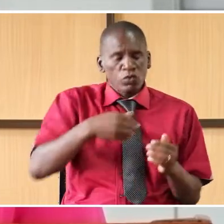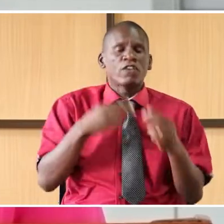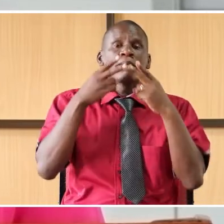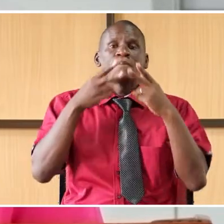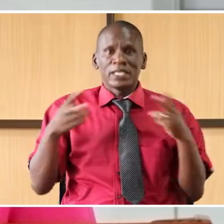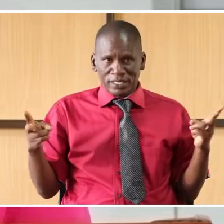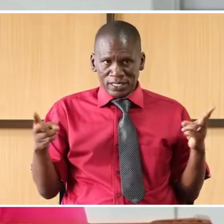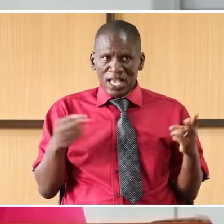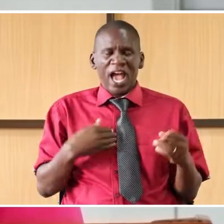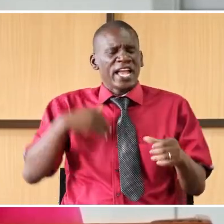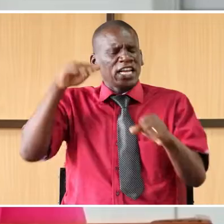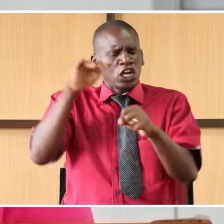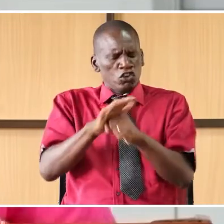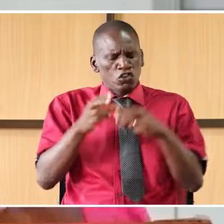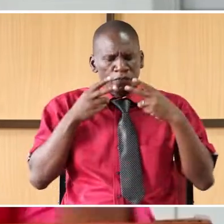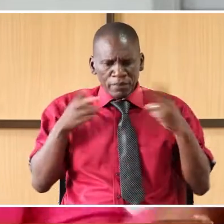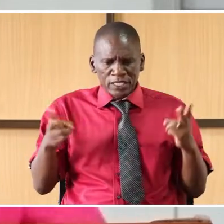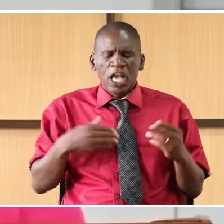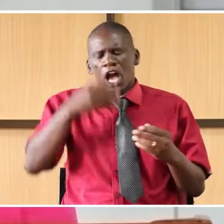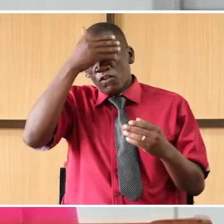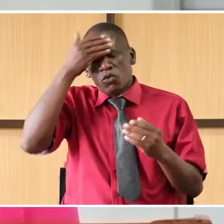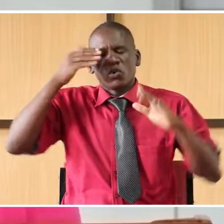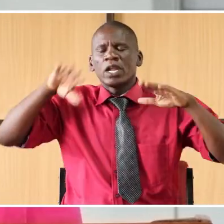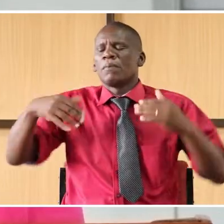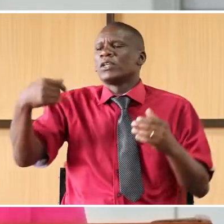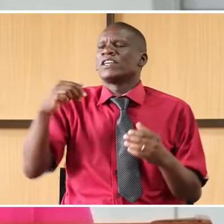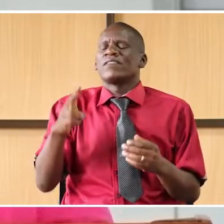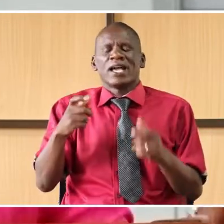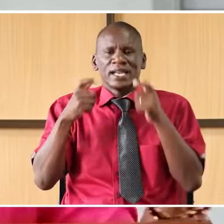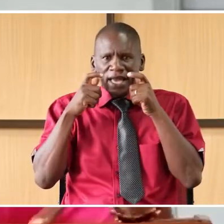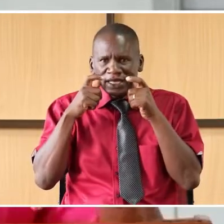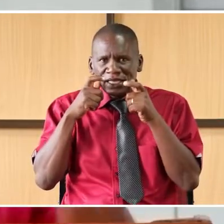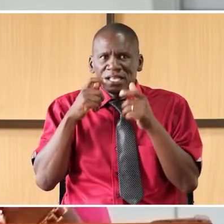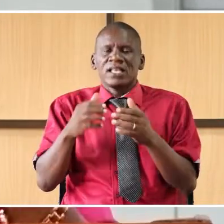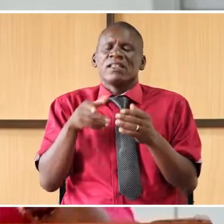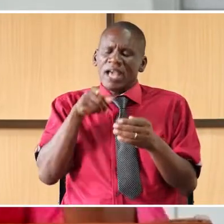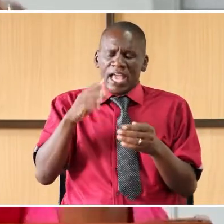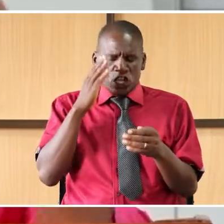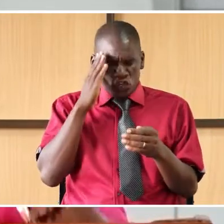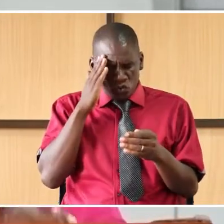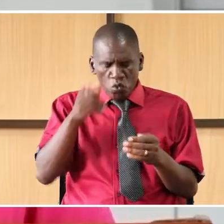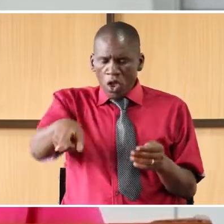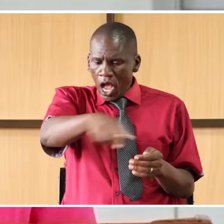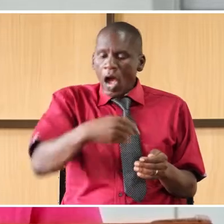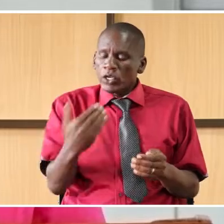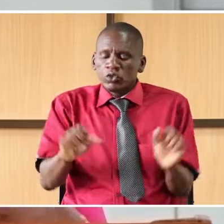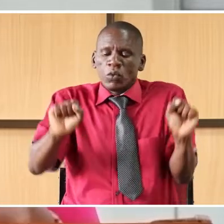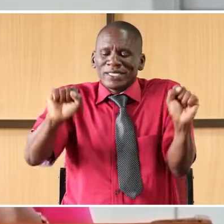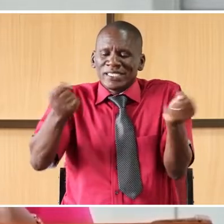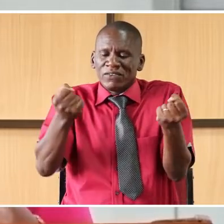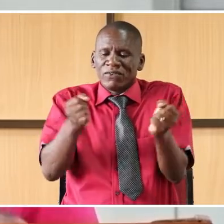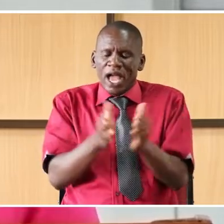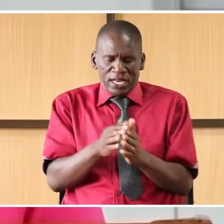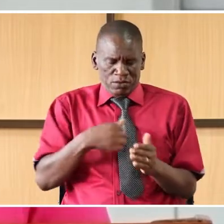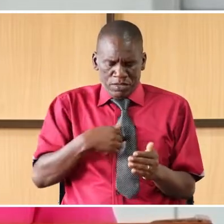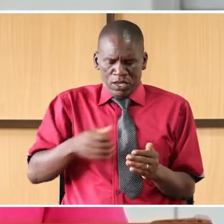peace. I had a lot of peace, and I forgot about HIV and AIDS. And that I knew our children were safe, and we